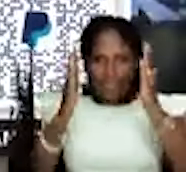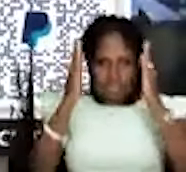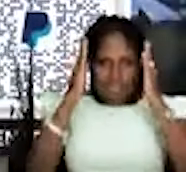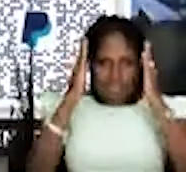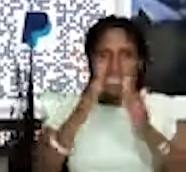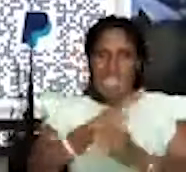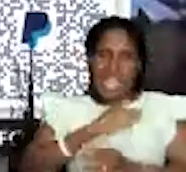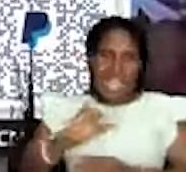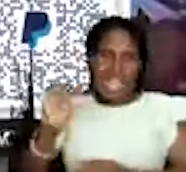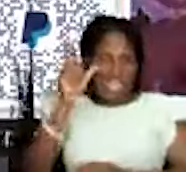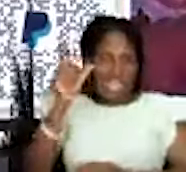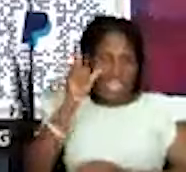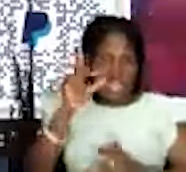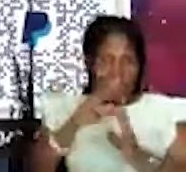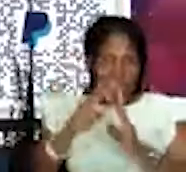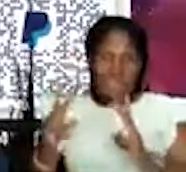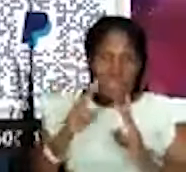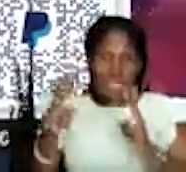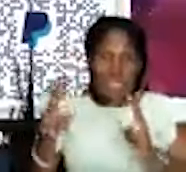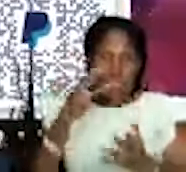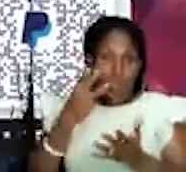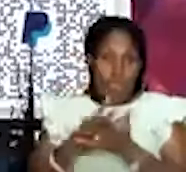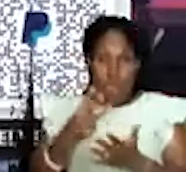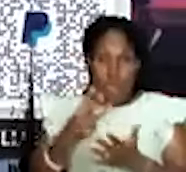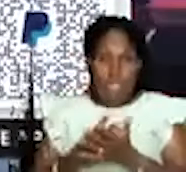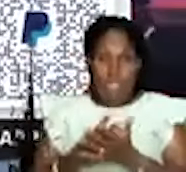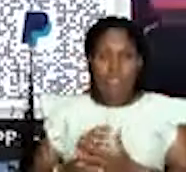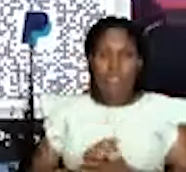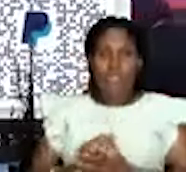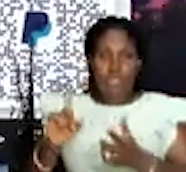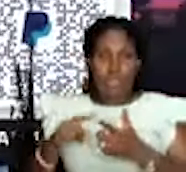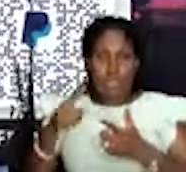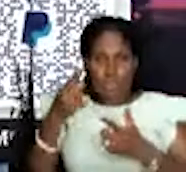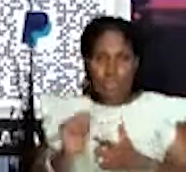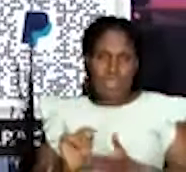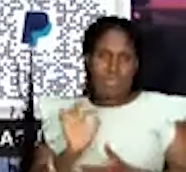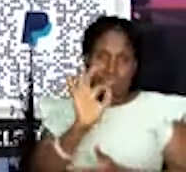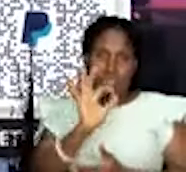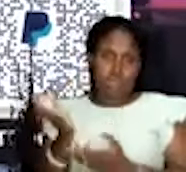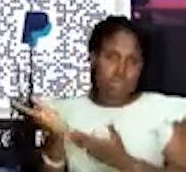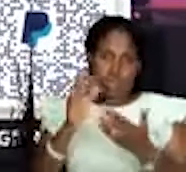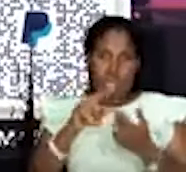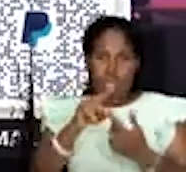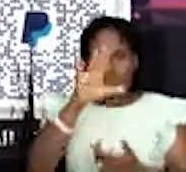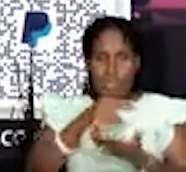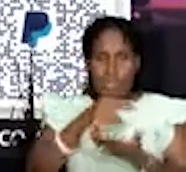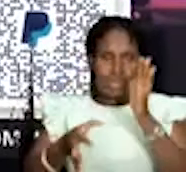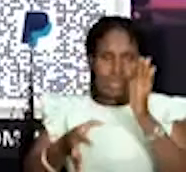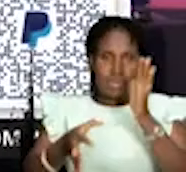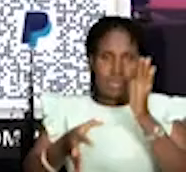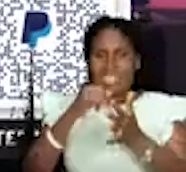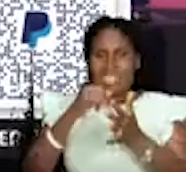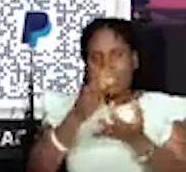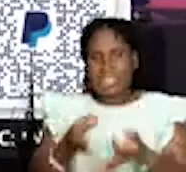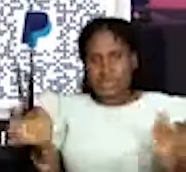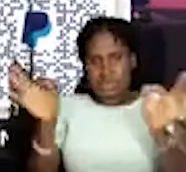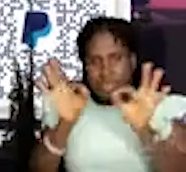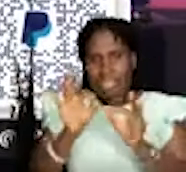very attentively to the charge I'll be bringing to you by the Spirit. It matters that we